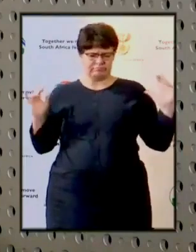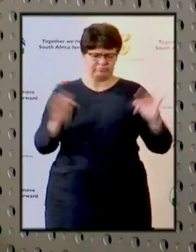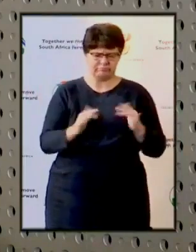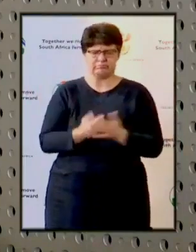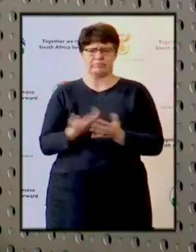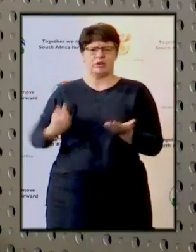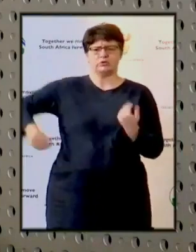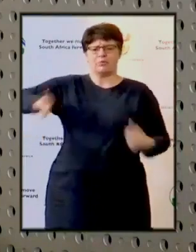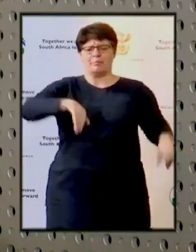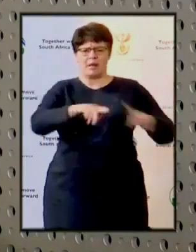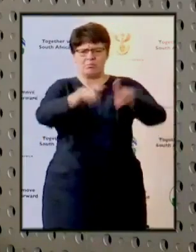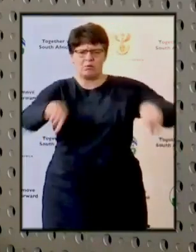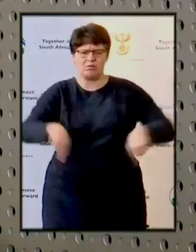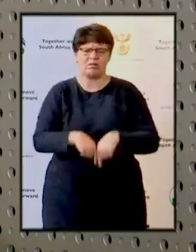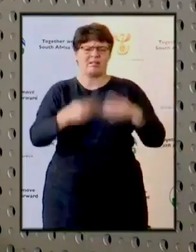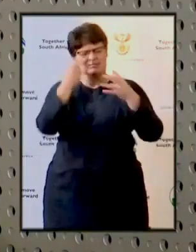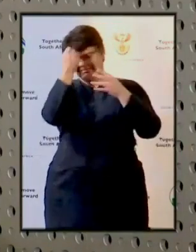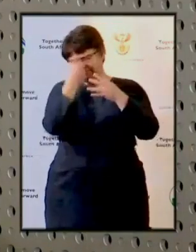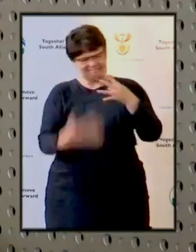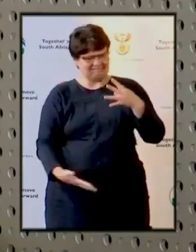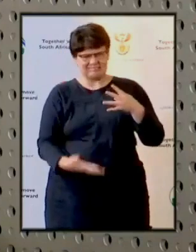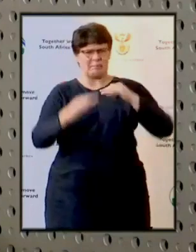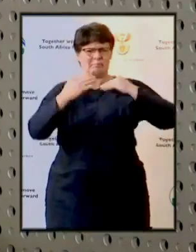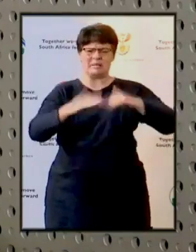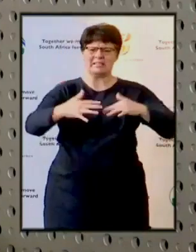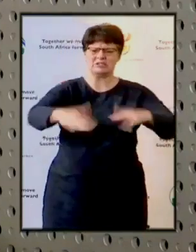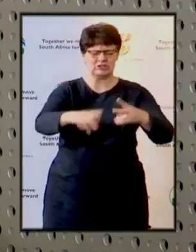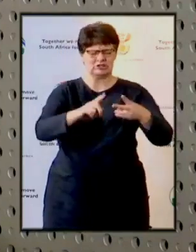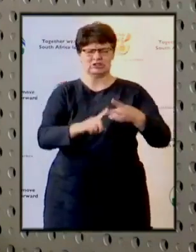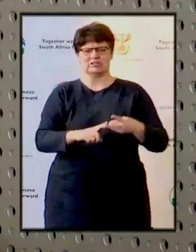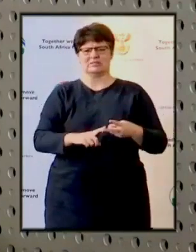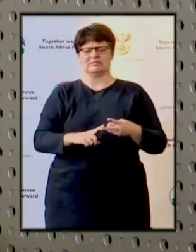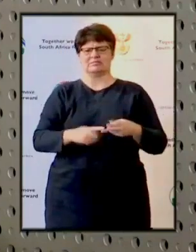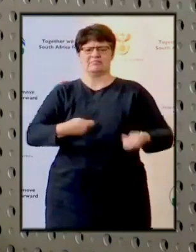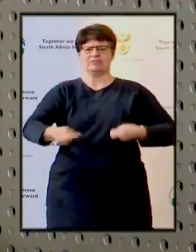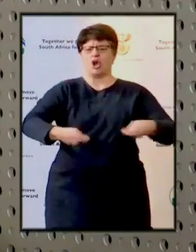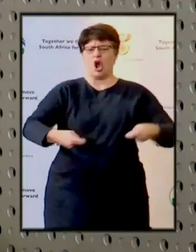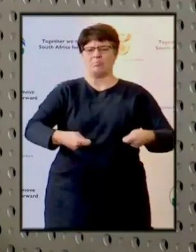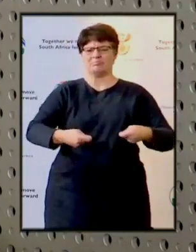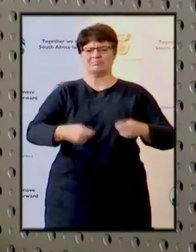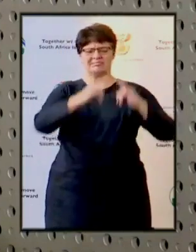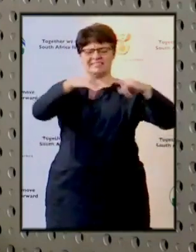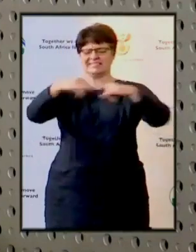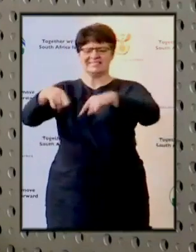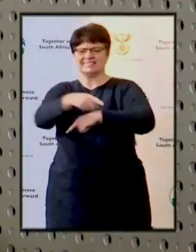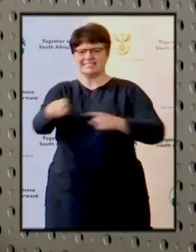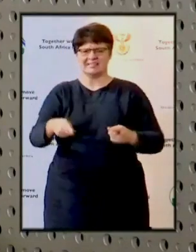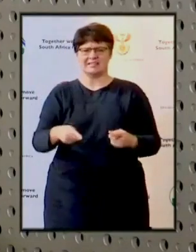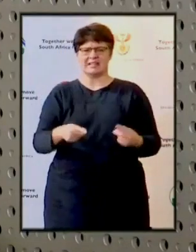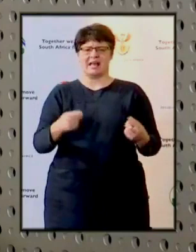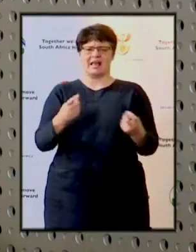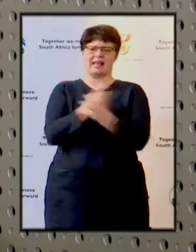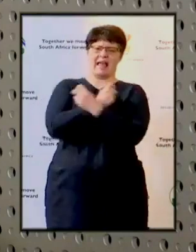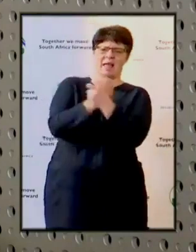swimming pools, beaches, and flea markets, many other things, nightclubs,